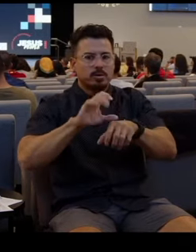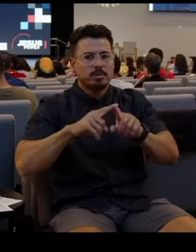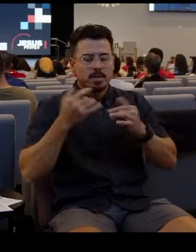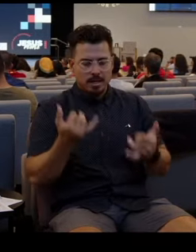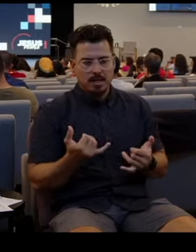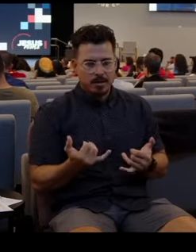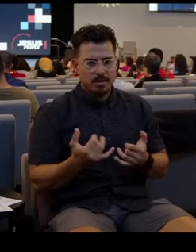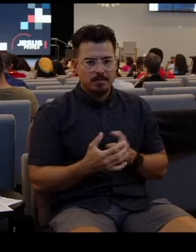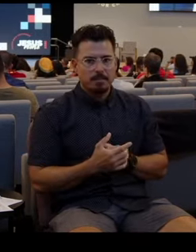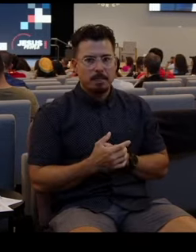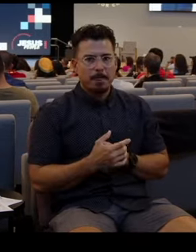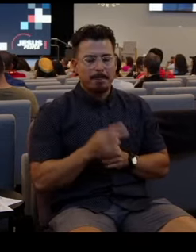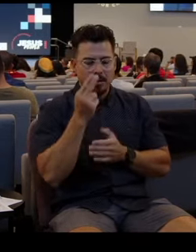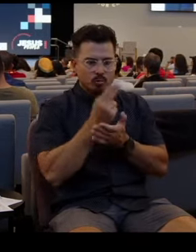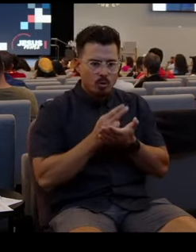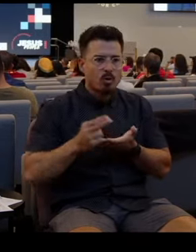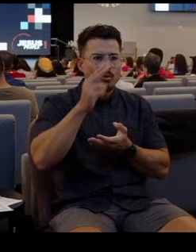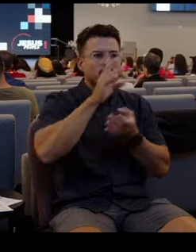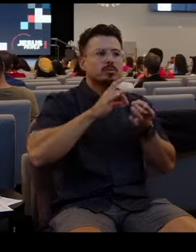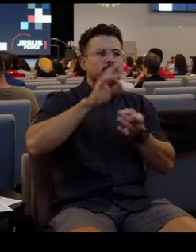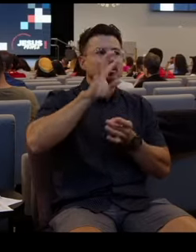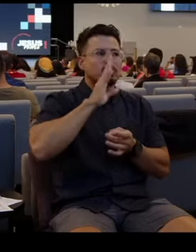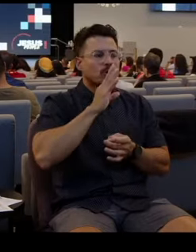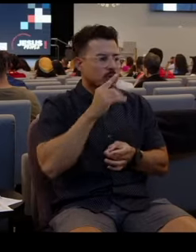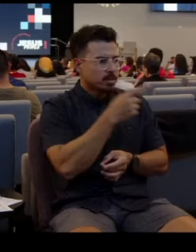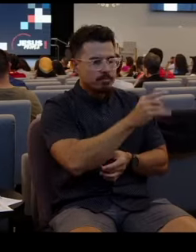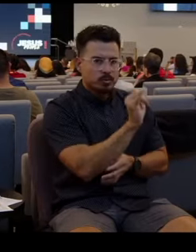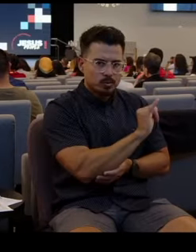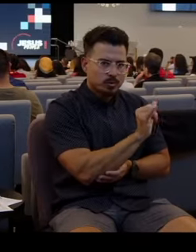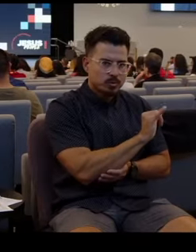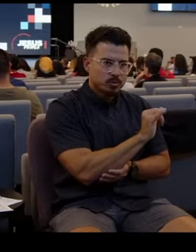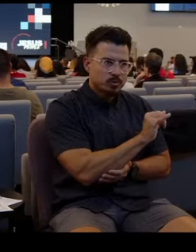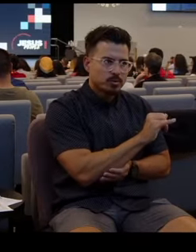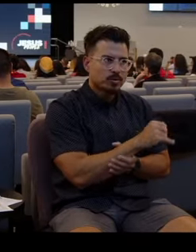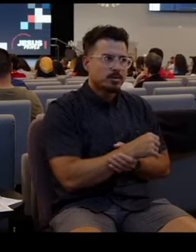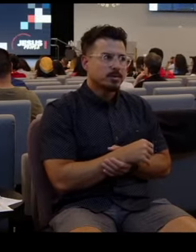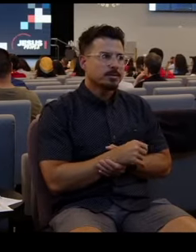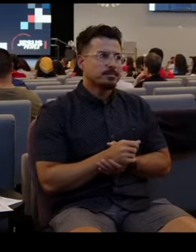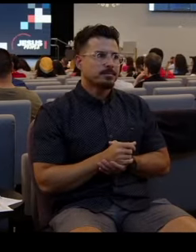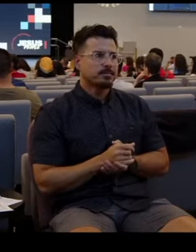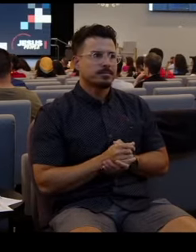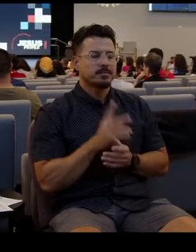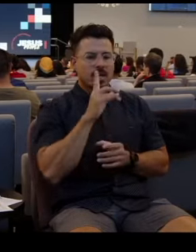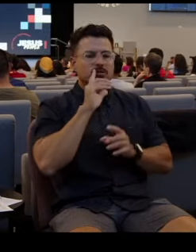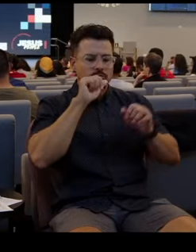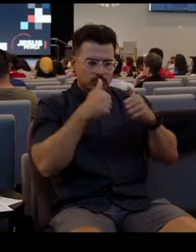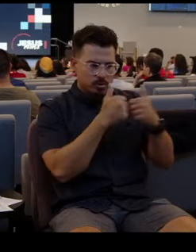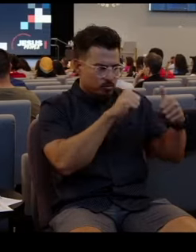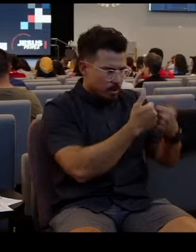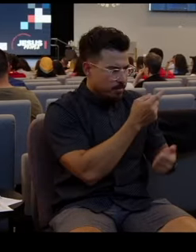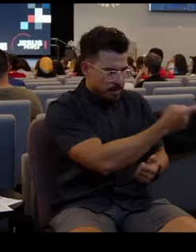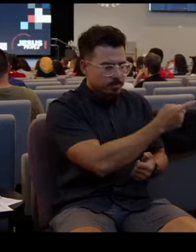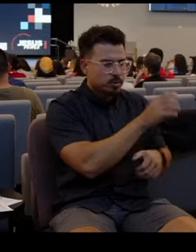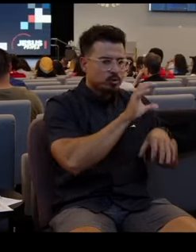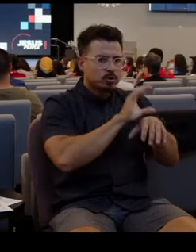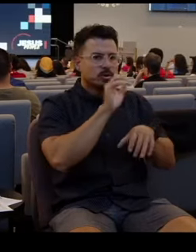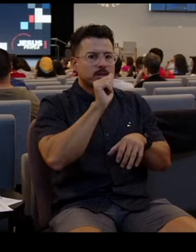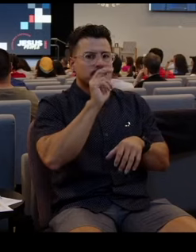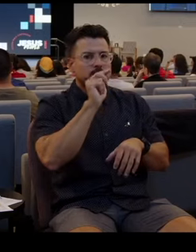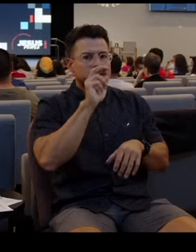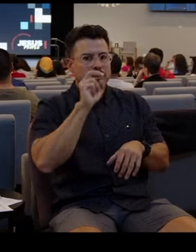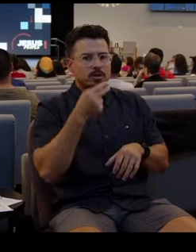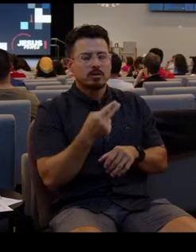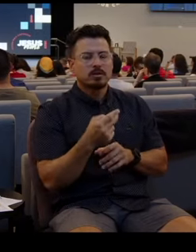time, the Holy Spirit is talking to them and challenging them. You see in Acts